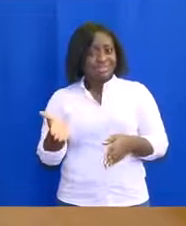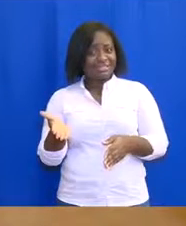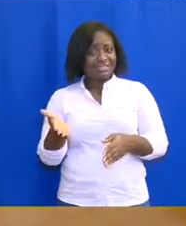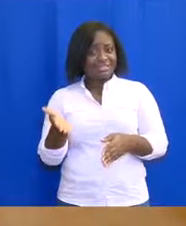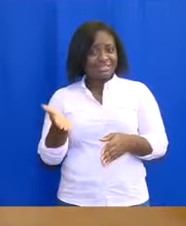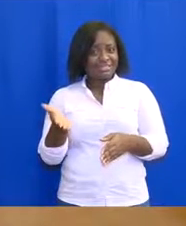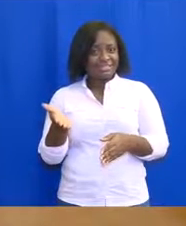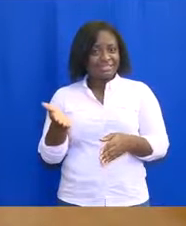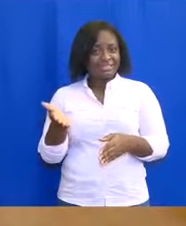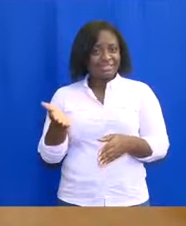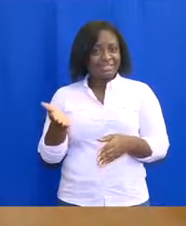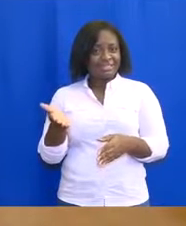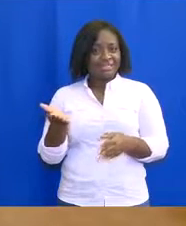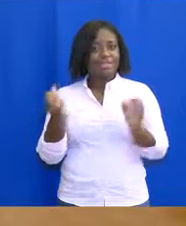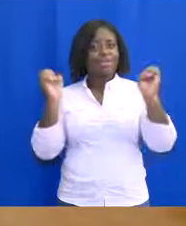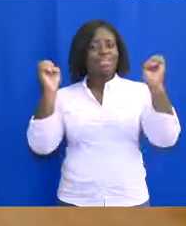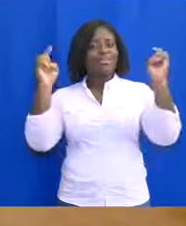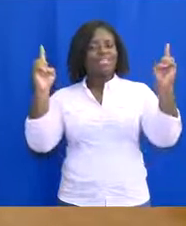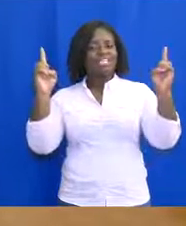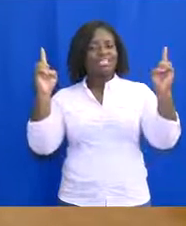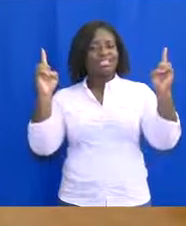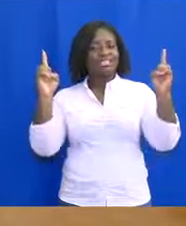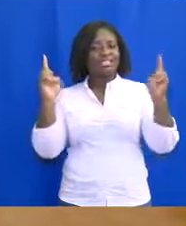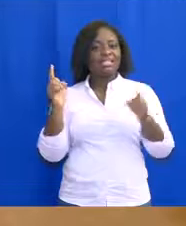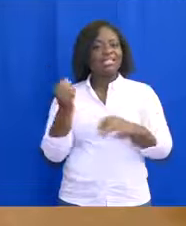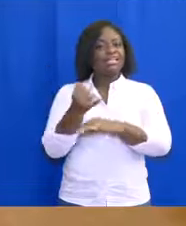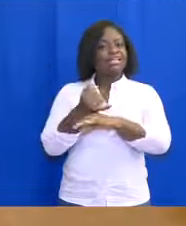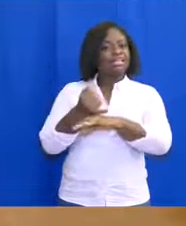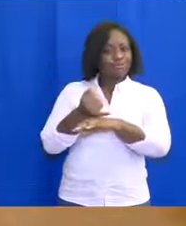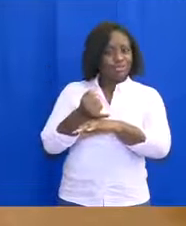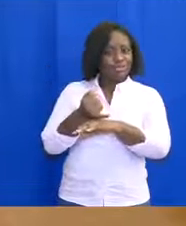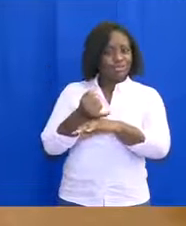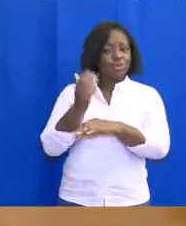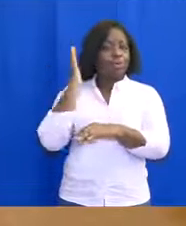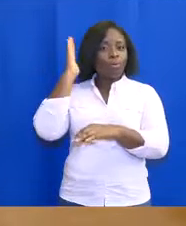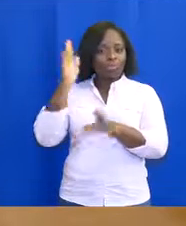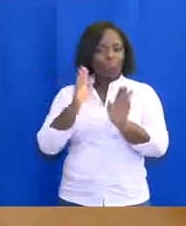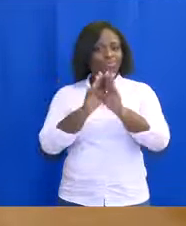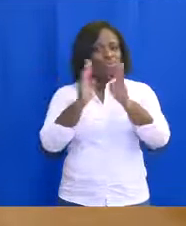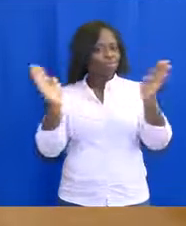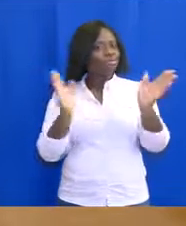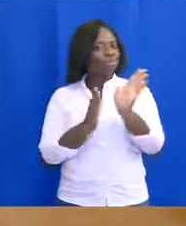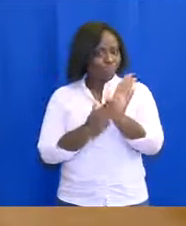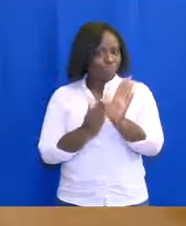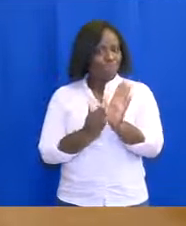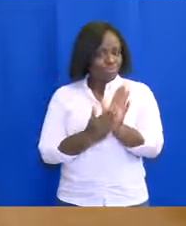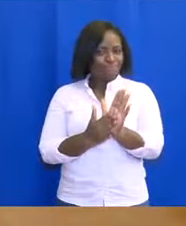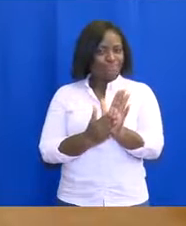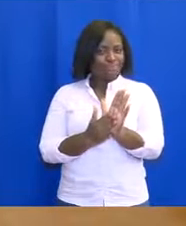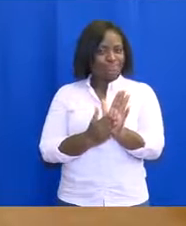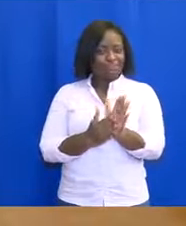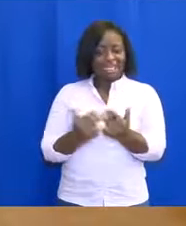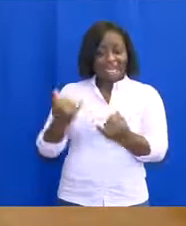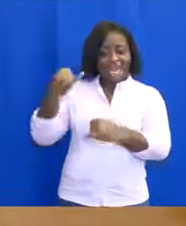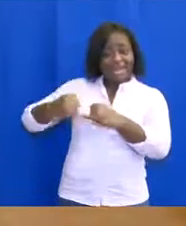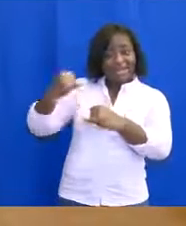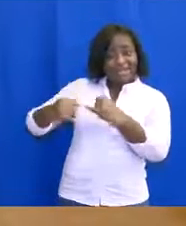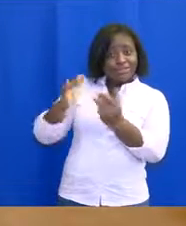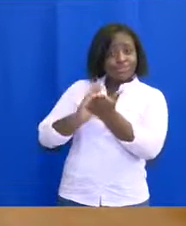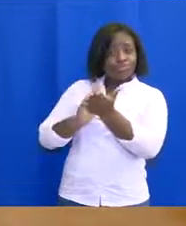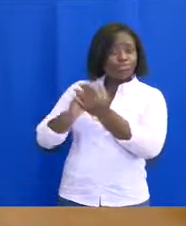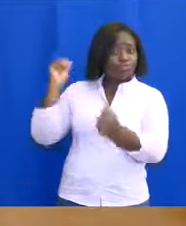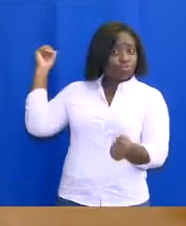approach, our educational institutions, will begin to reopen, with final year students in